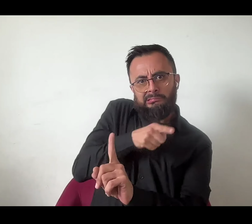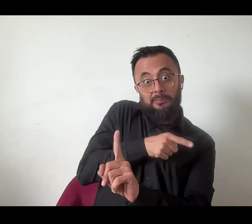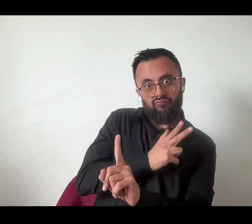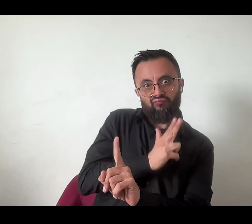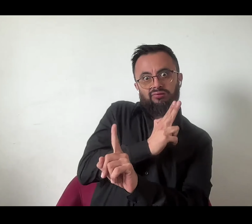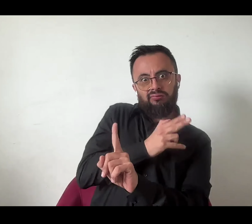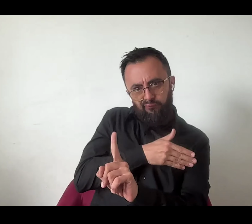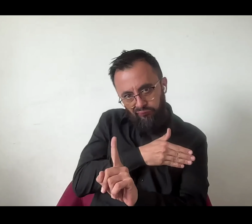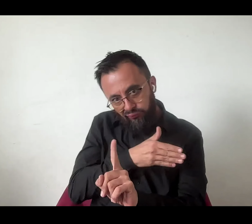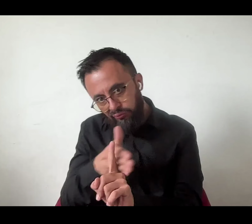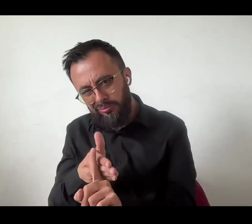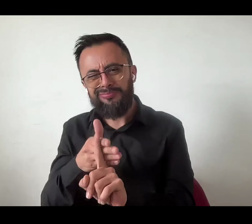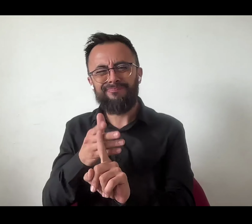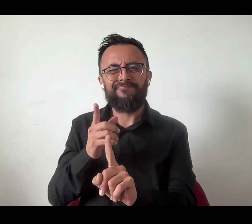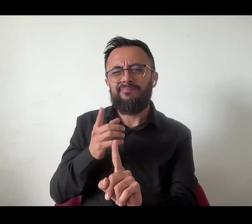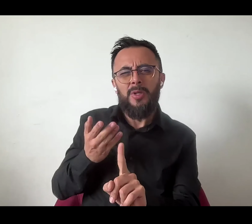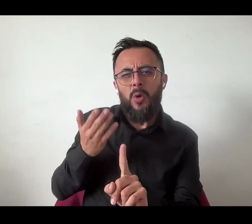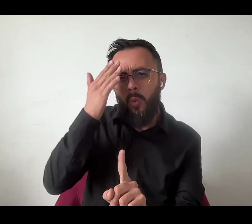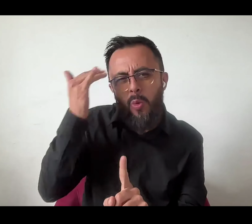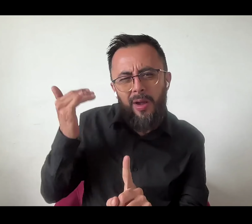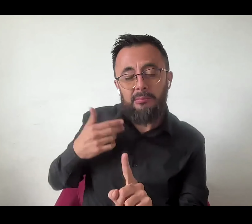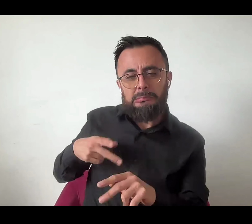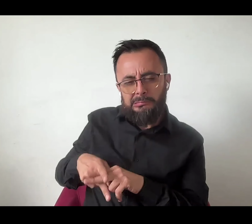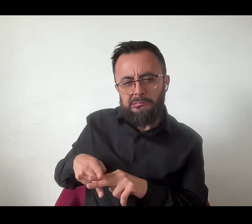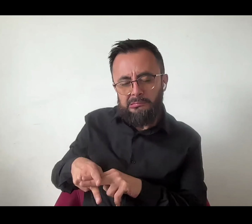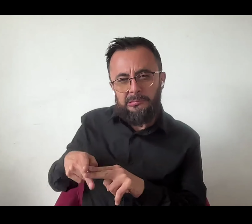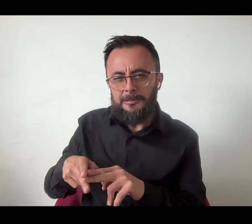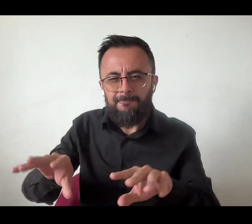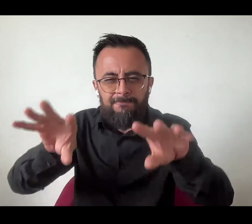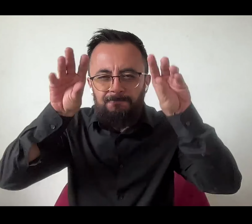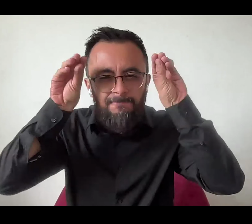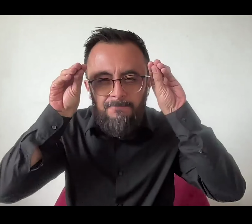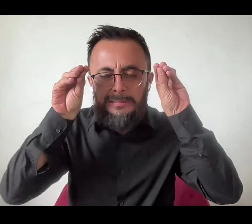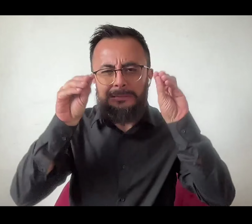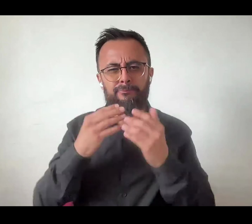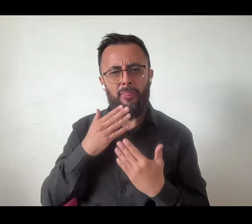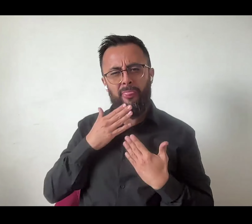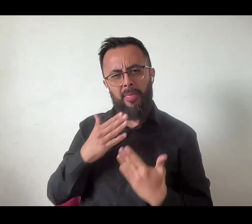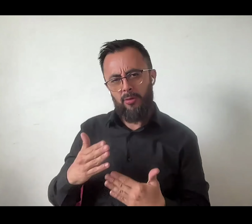Thank you. Yeah. No worries. Apologies for that. I'm going to switch to